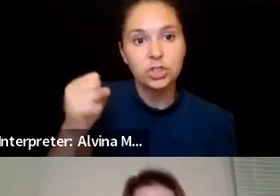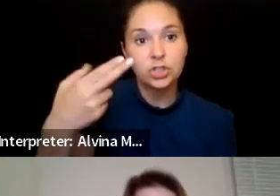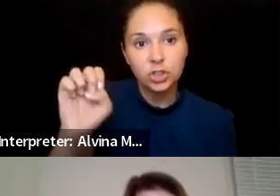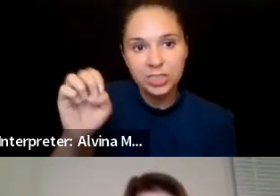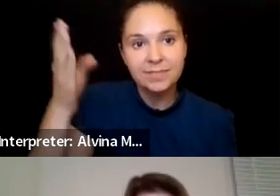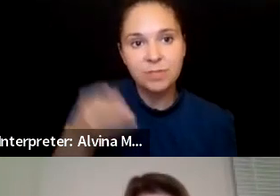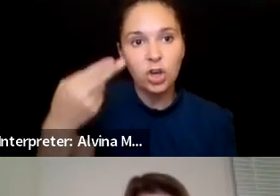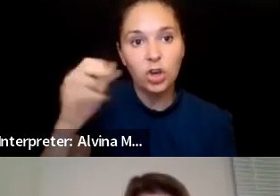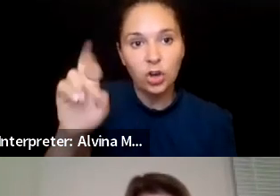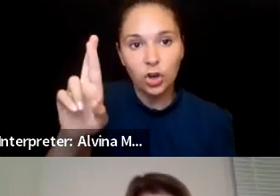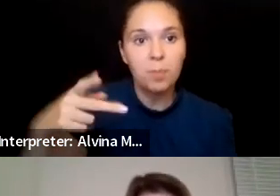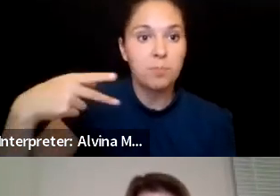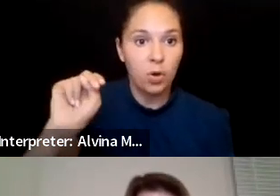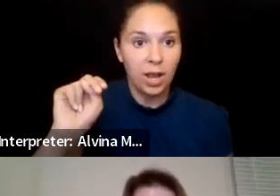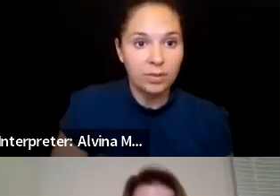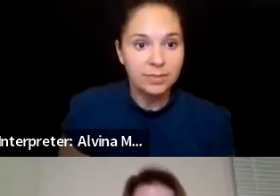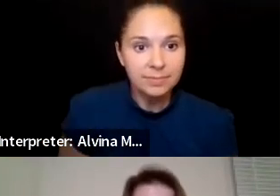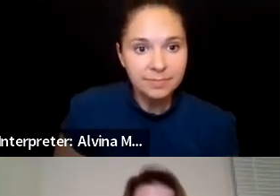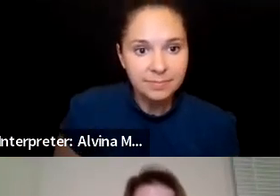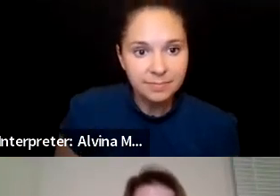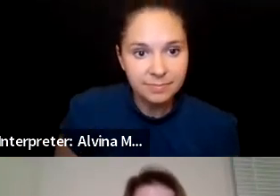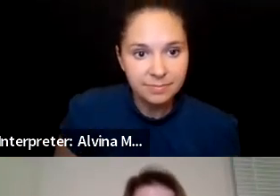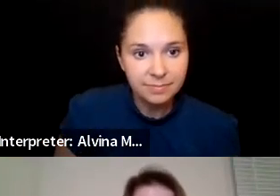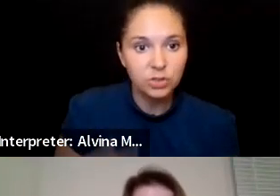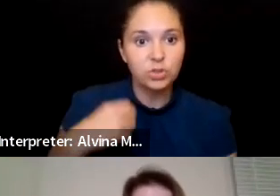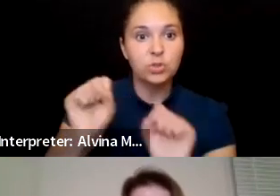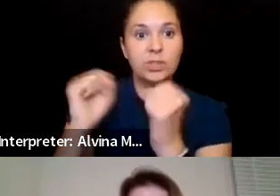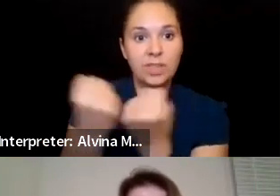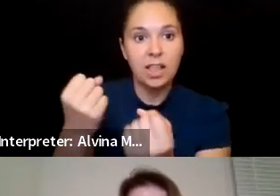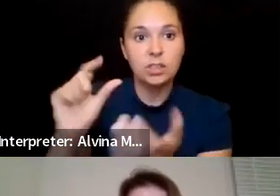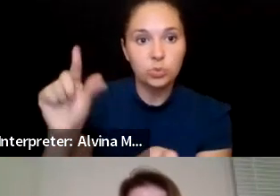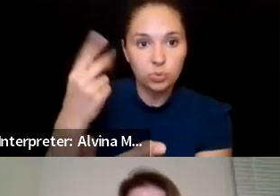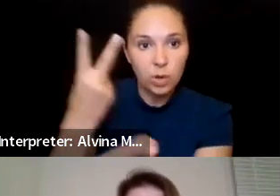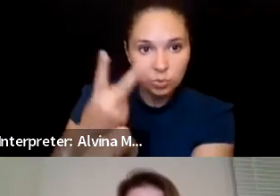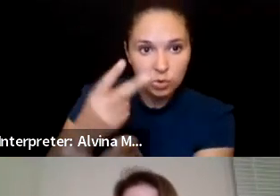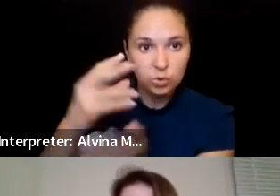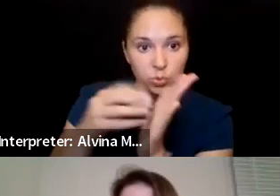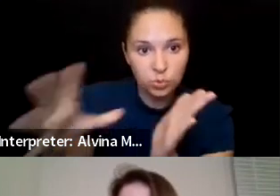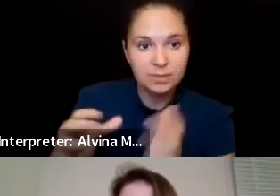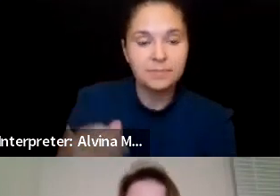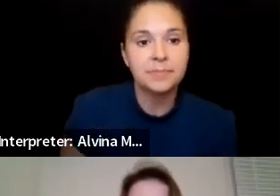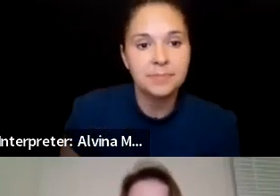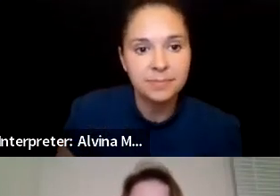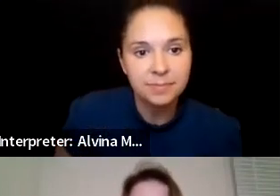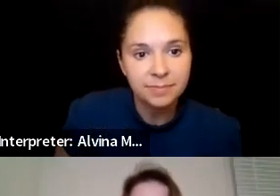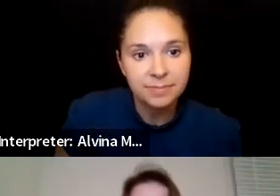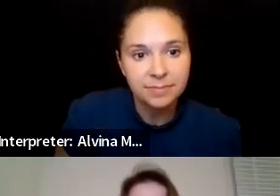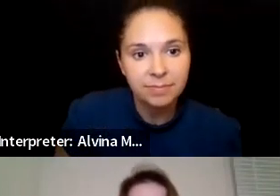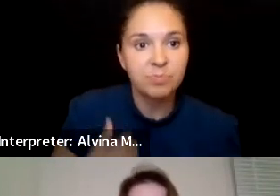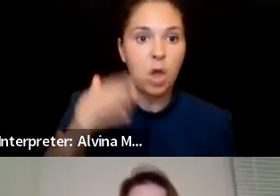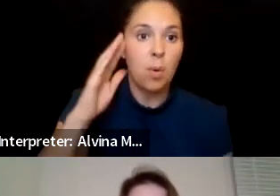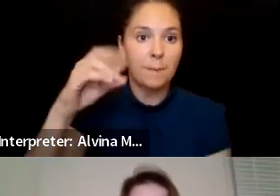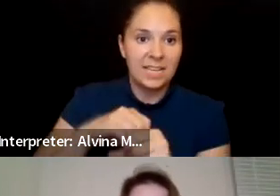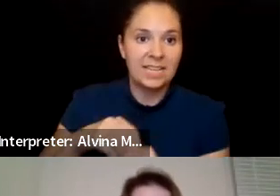pronouns. I'm a sociology graduate student, and I'll be in the disability history breakout